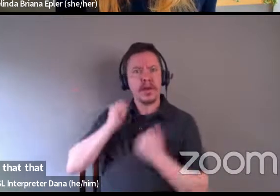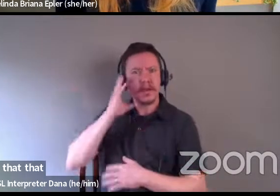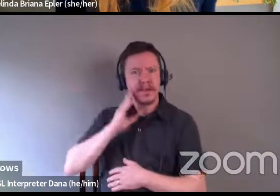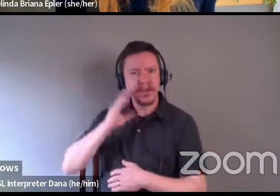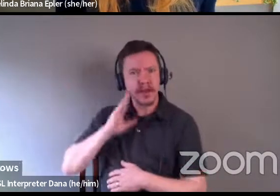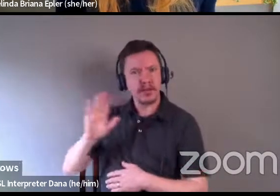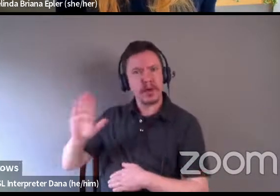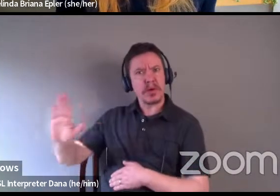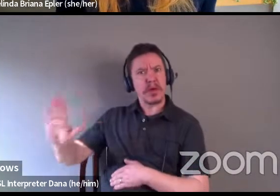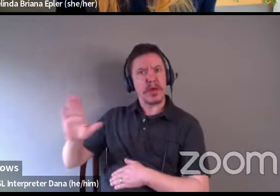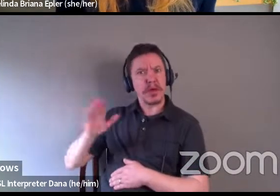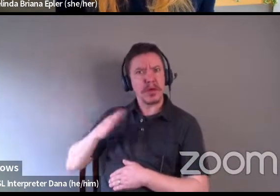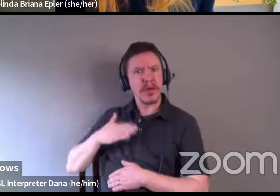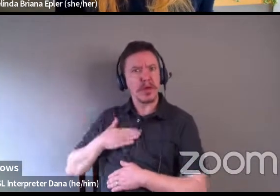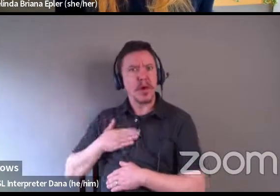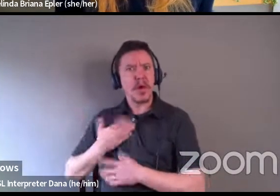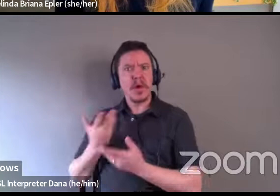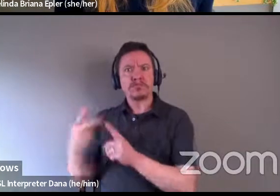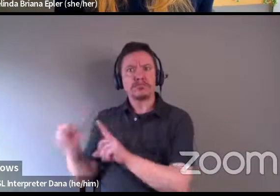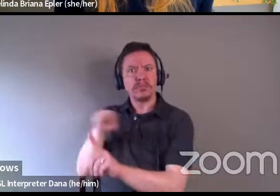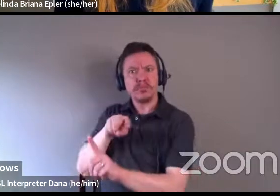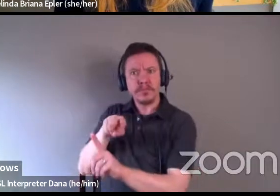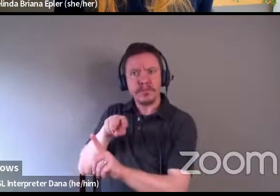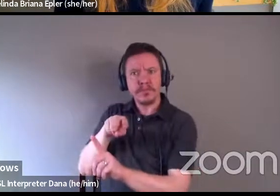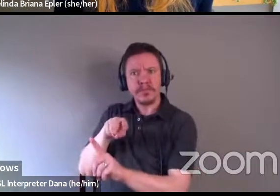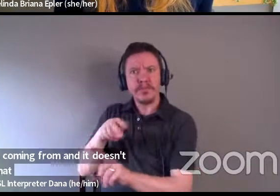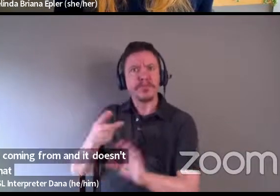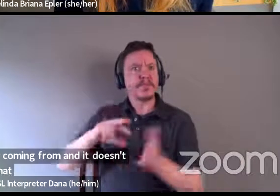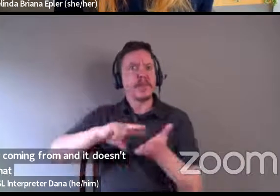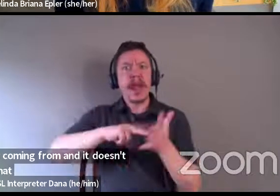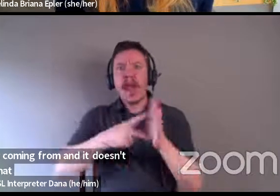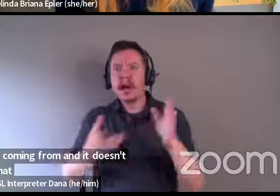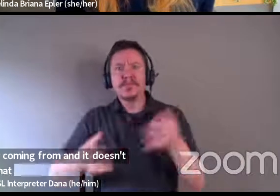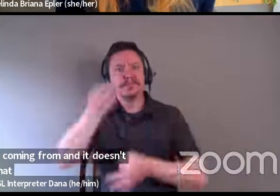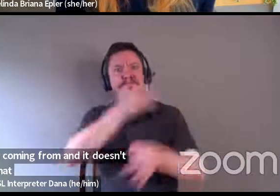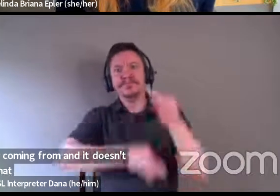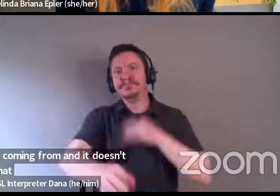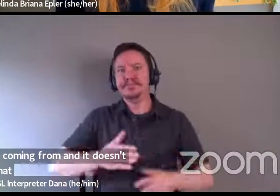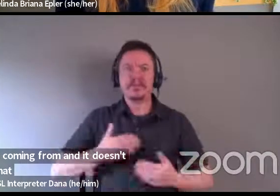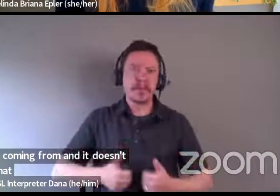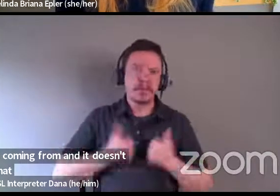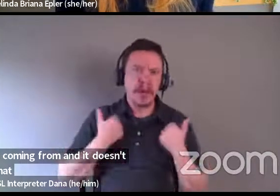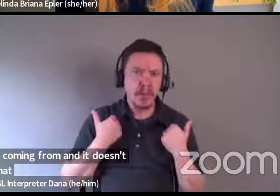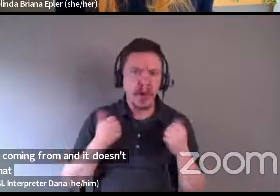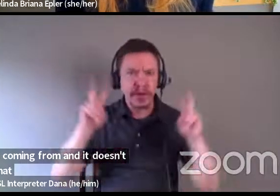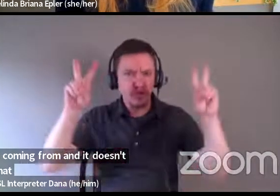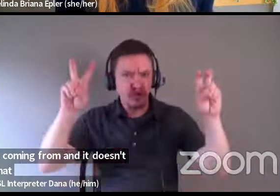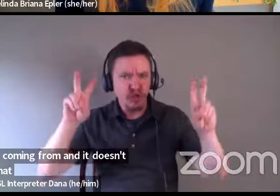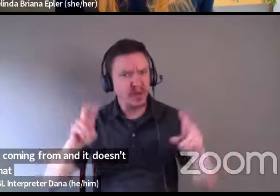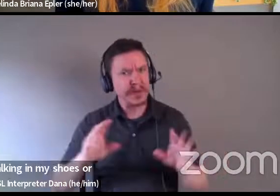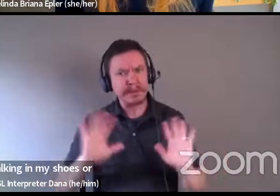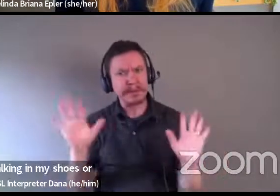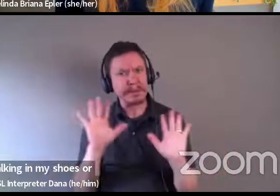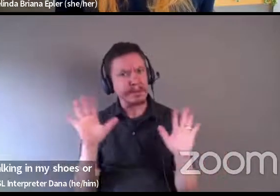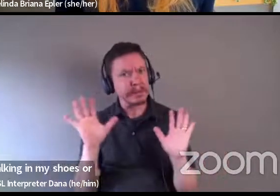doesn't mean that I can see that they are walking in my shoes, or, in those kind of terms.